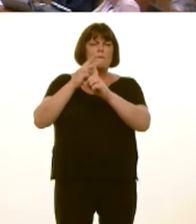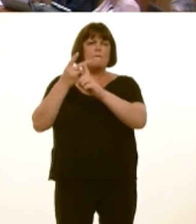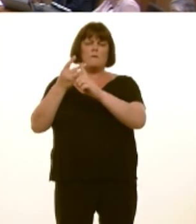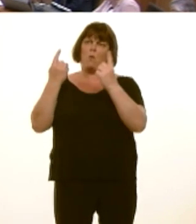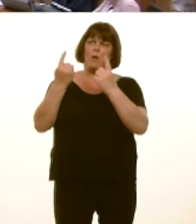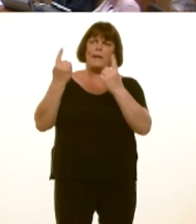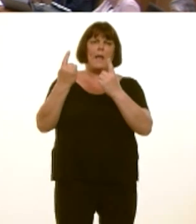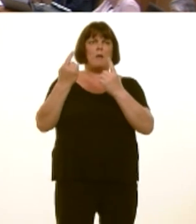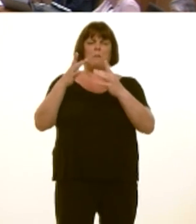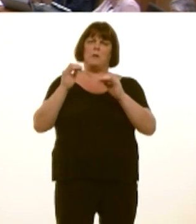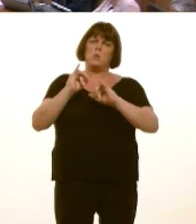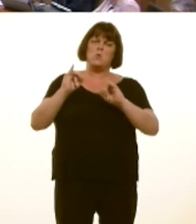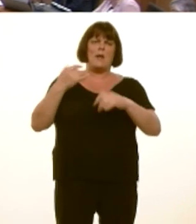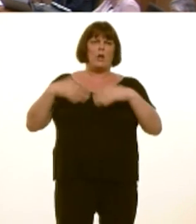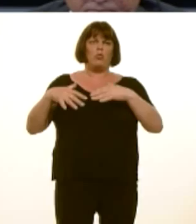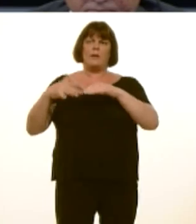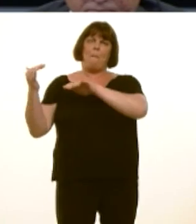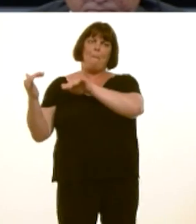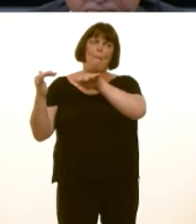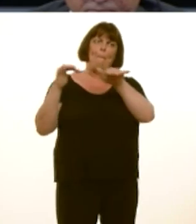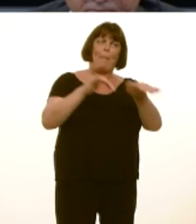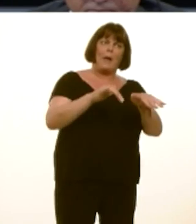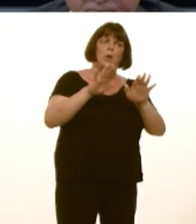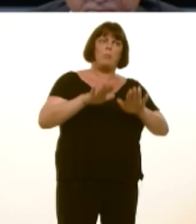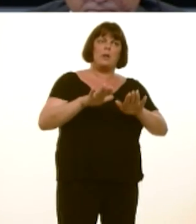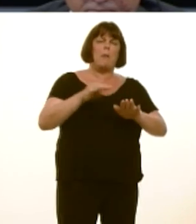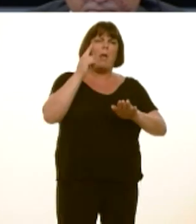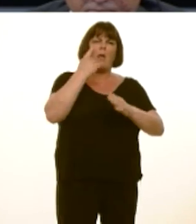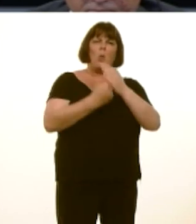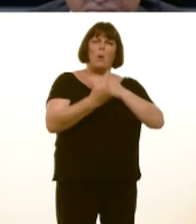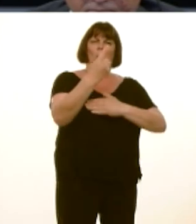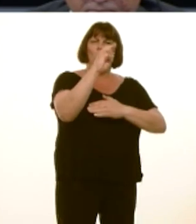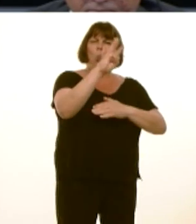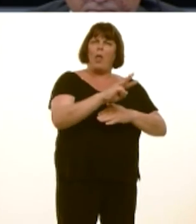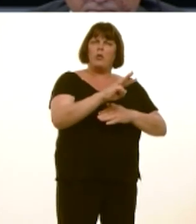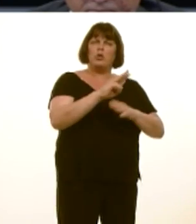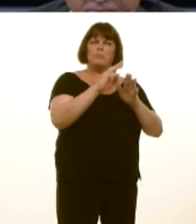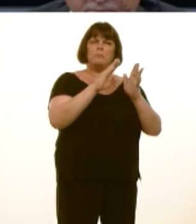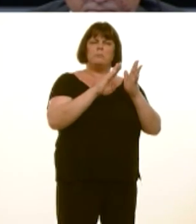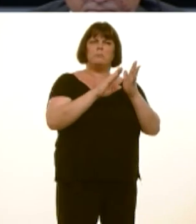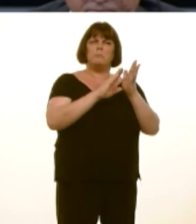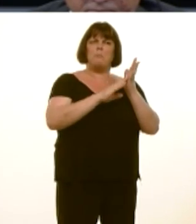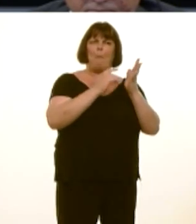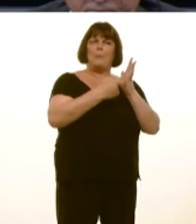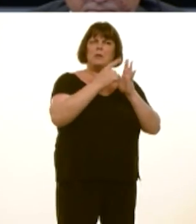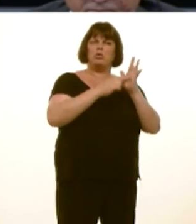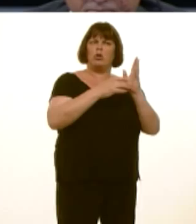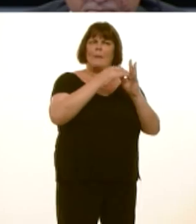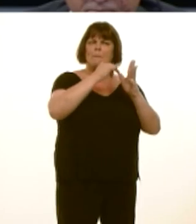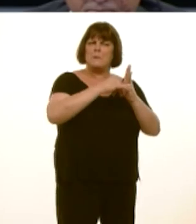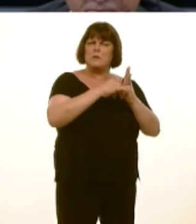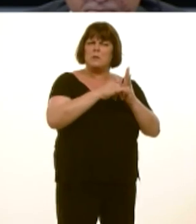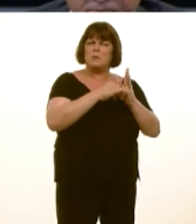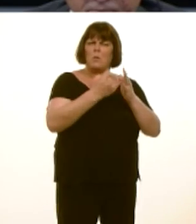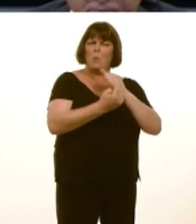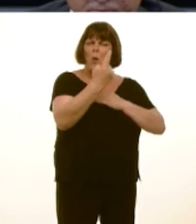been evacuated, but I understand Mr. James is the only Welsh citizen in that position. But what discussions